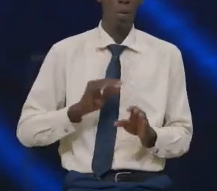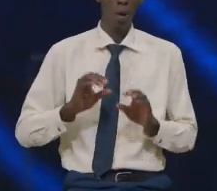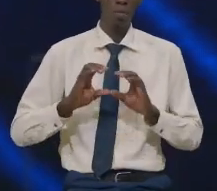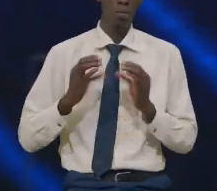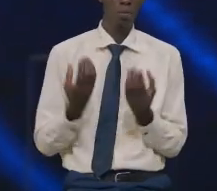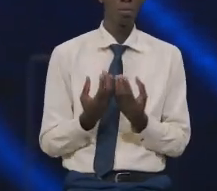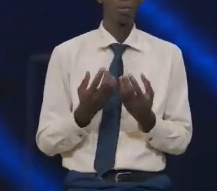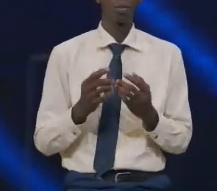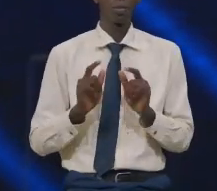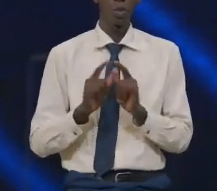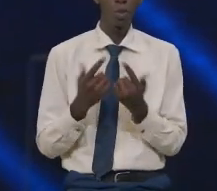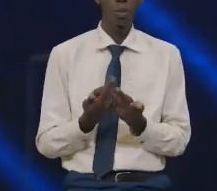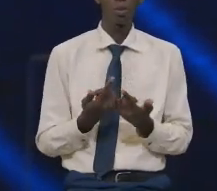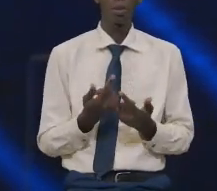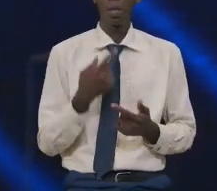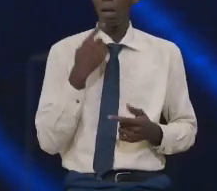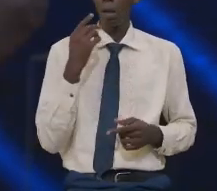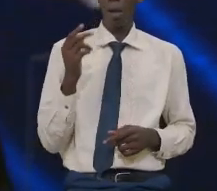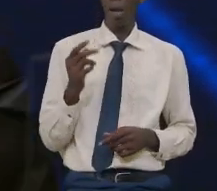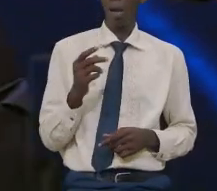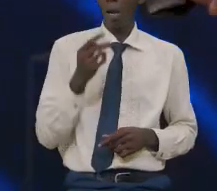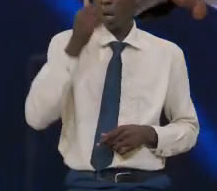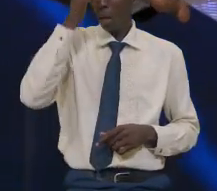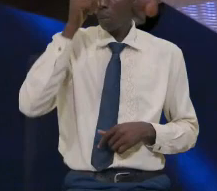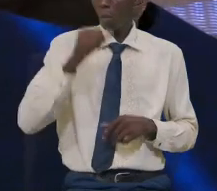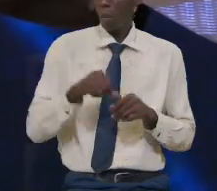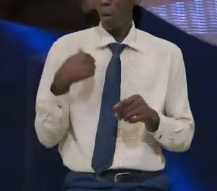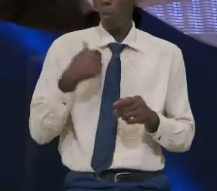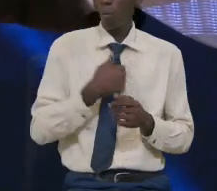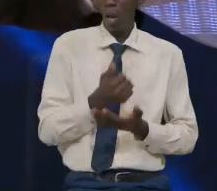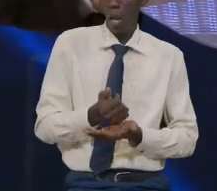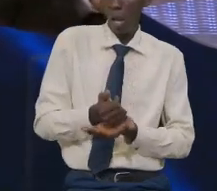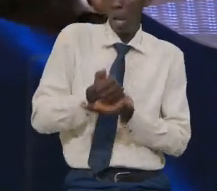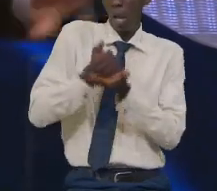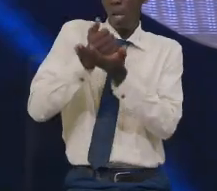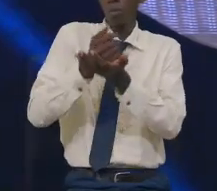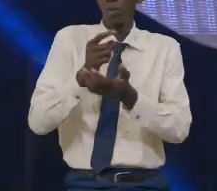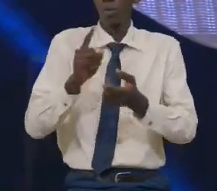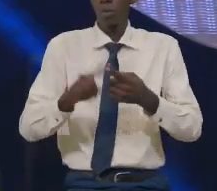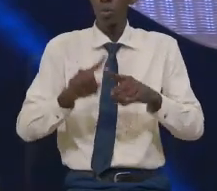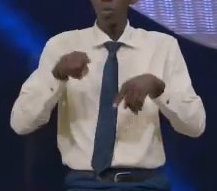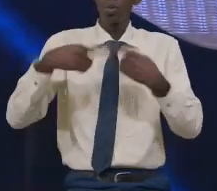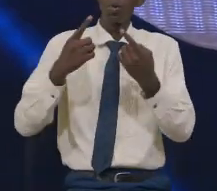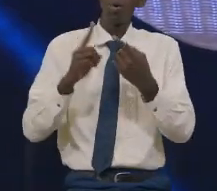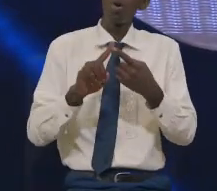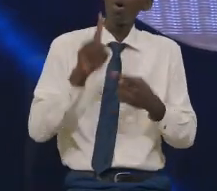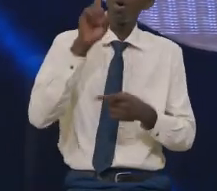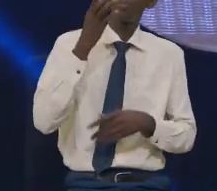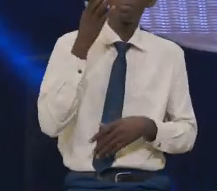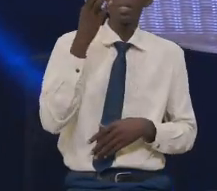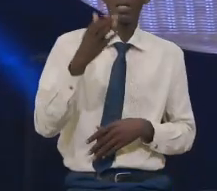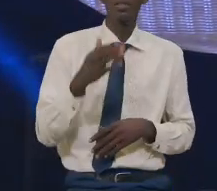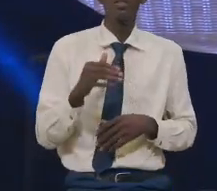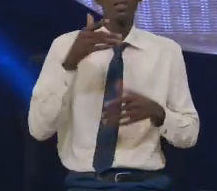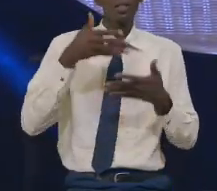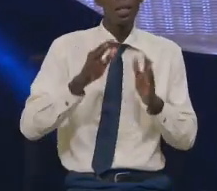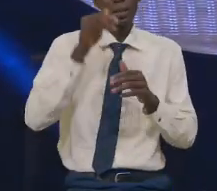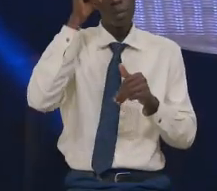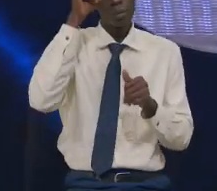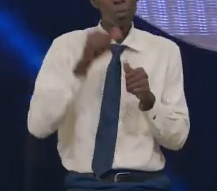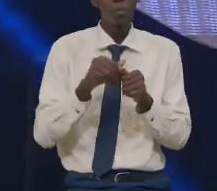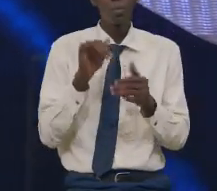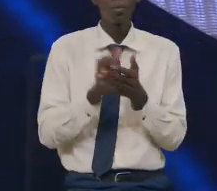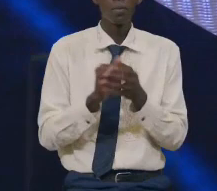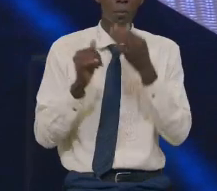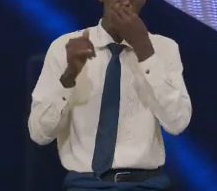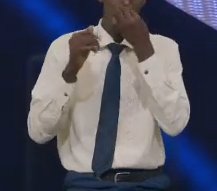no, are you ungrateful? I put you in this position. Let's remember that God is